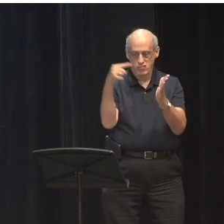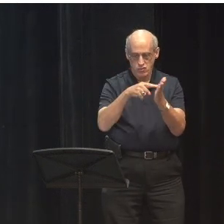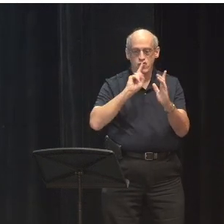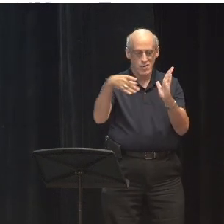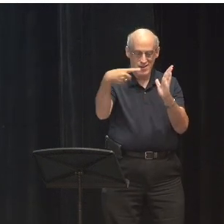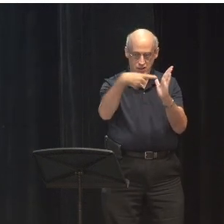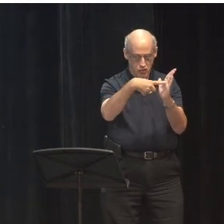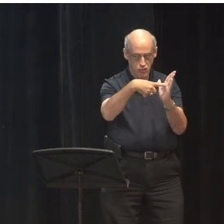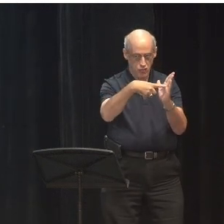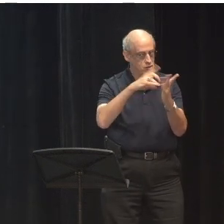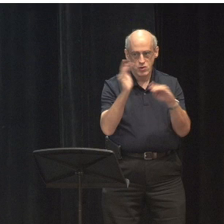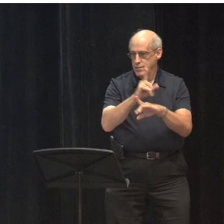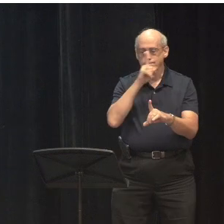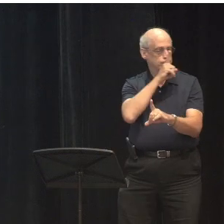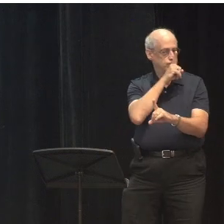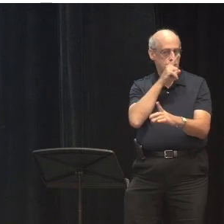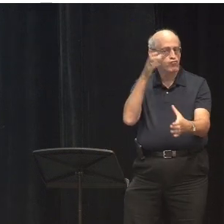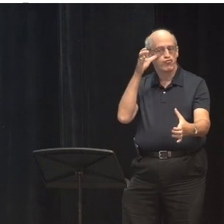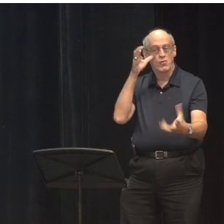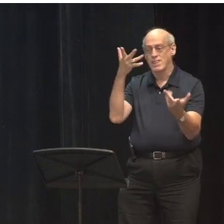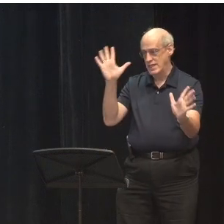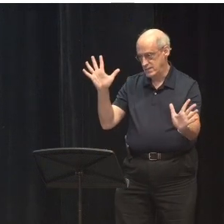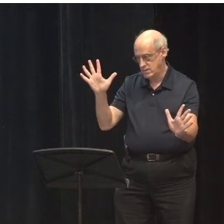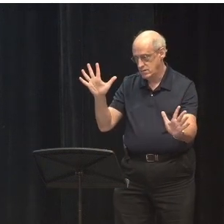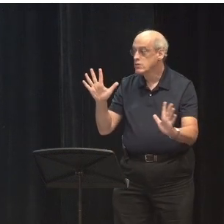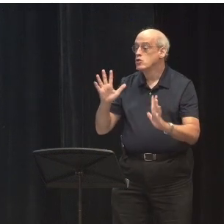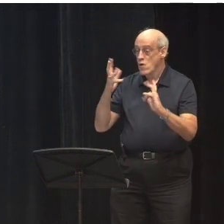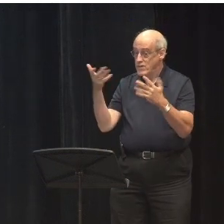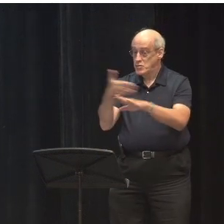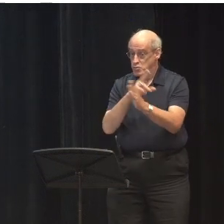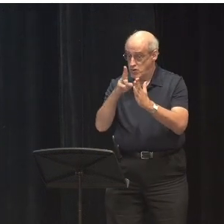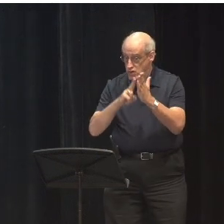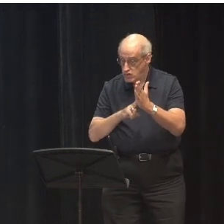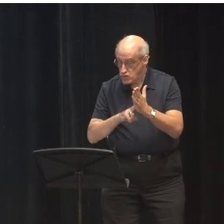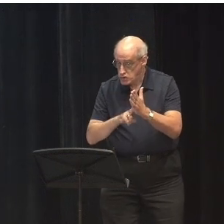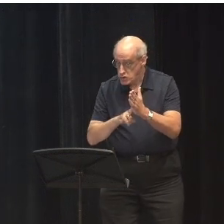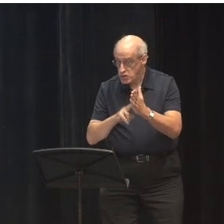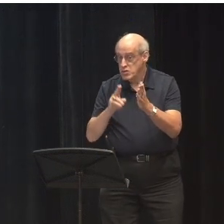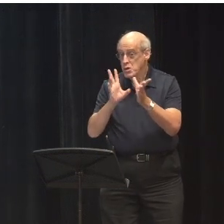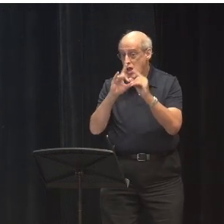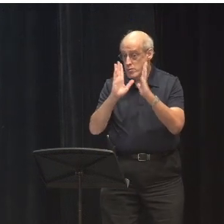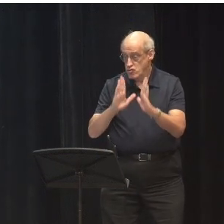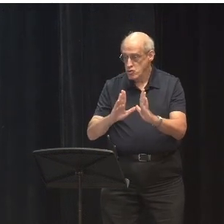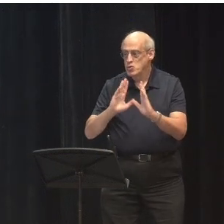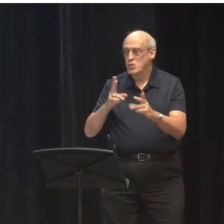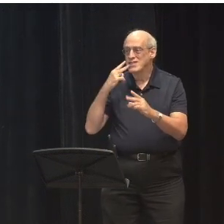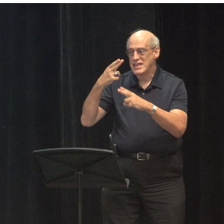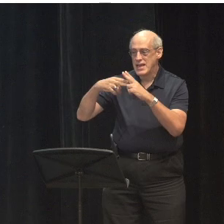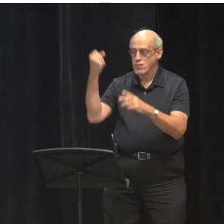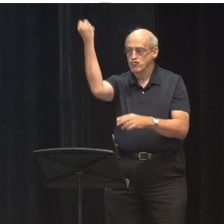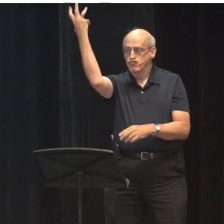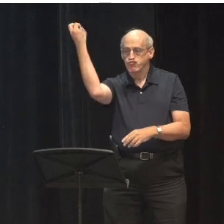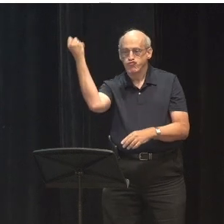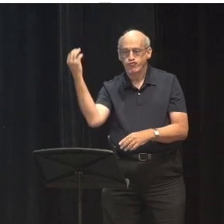impact statement. So for those who pre-registered to speak tonight, you will be seeing your names